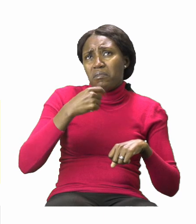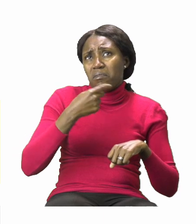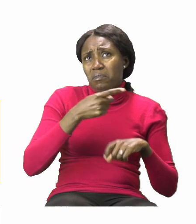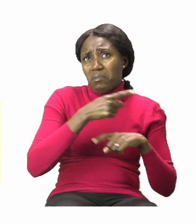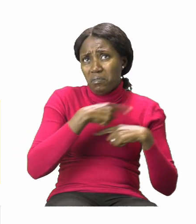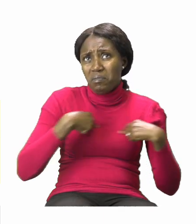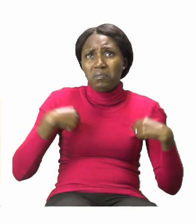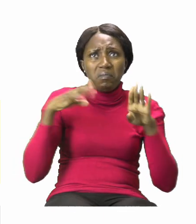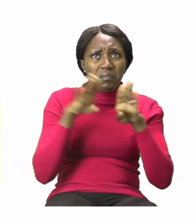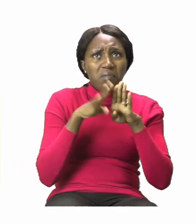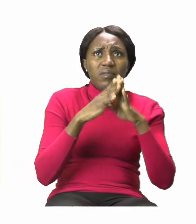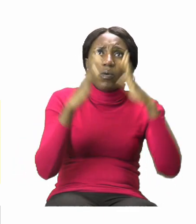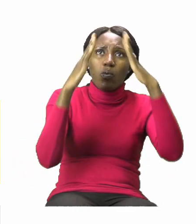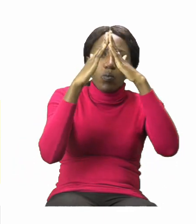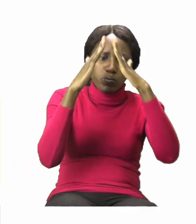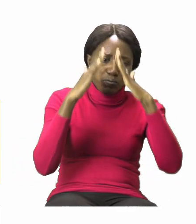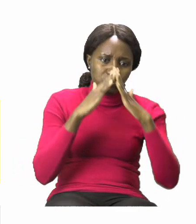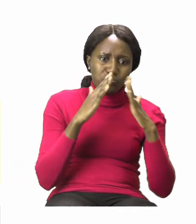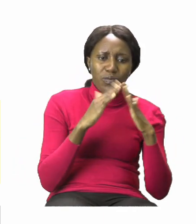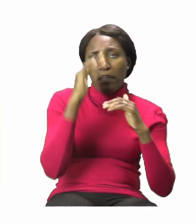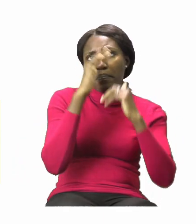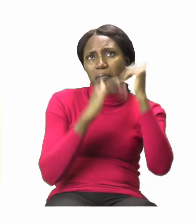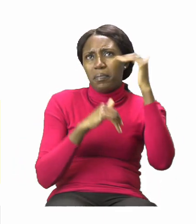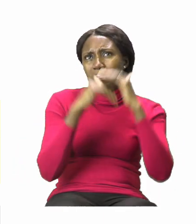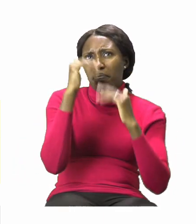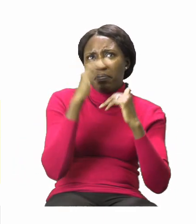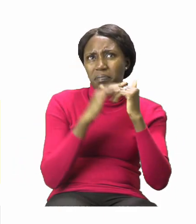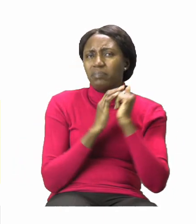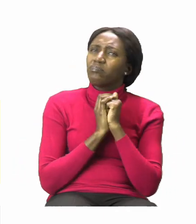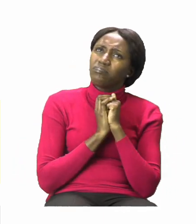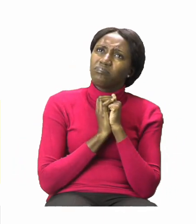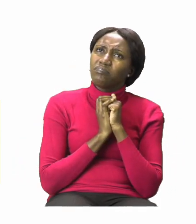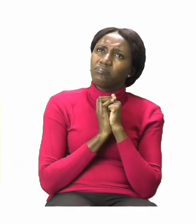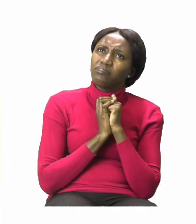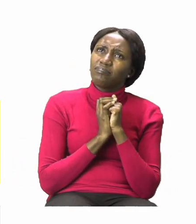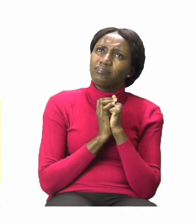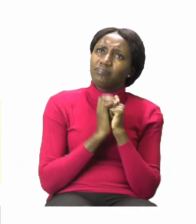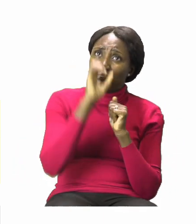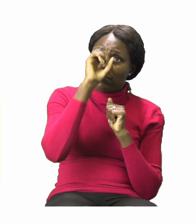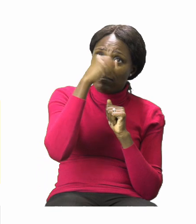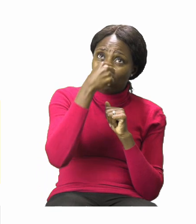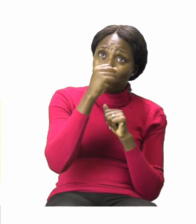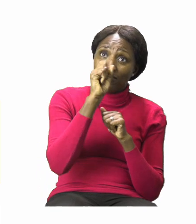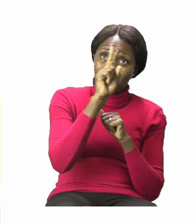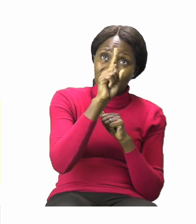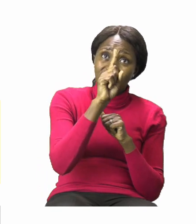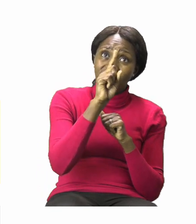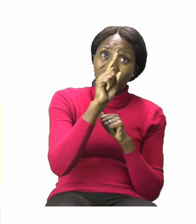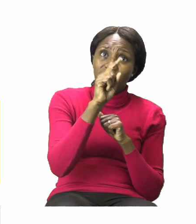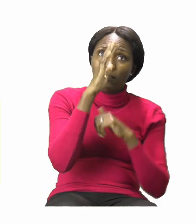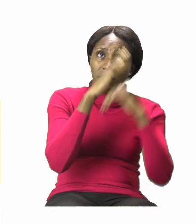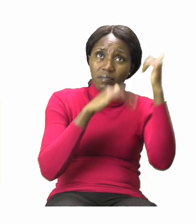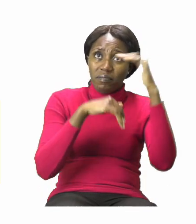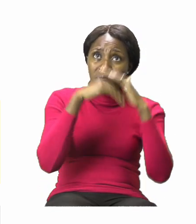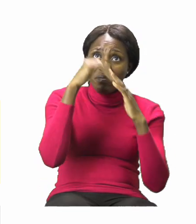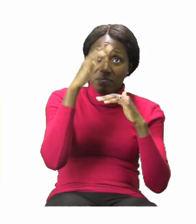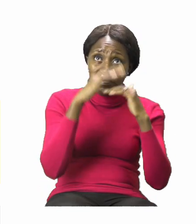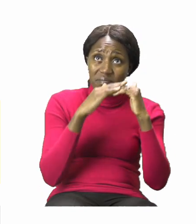house. So, the first pig built their house out of